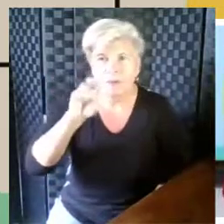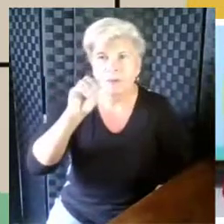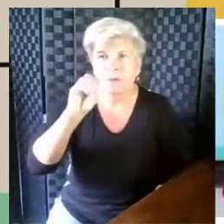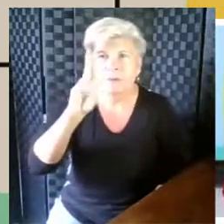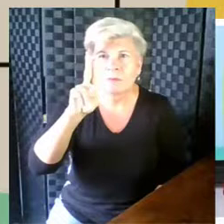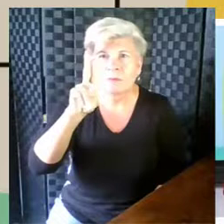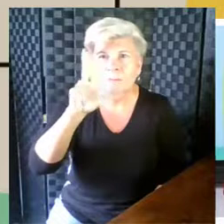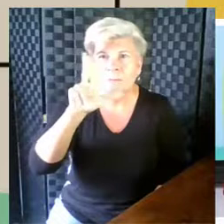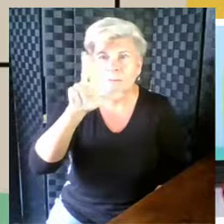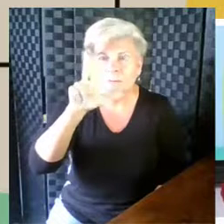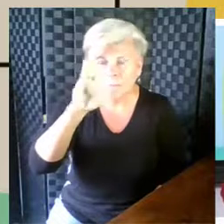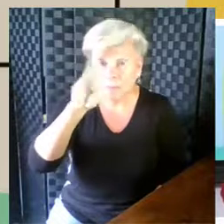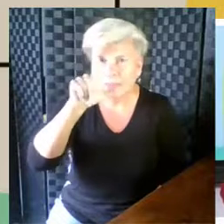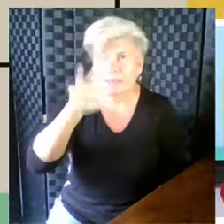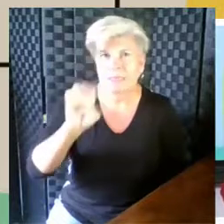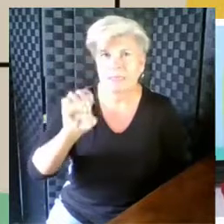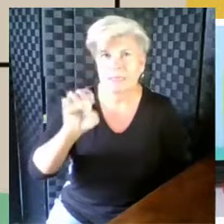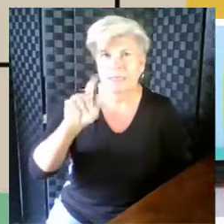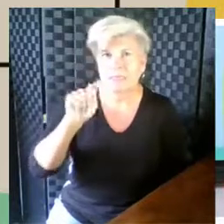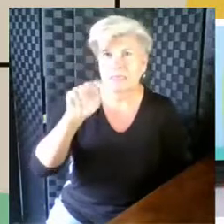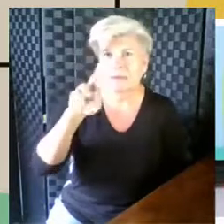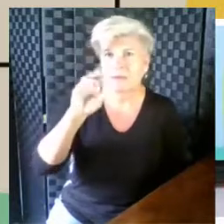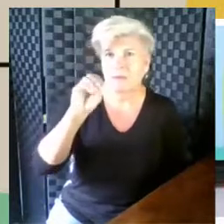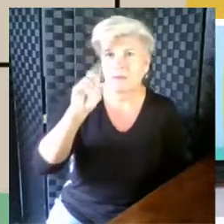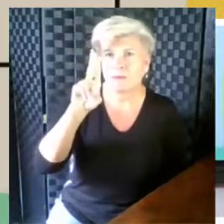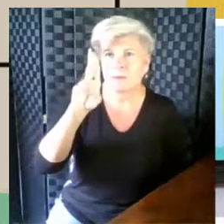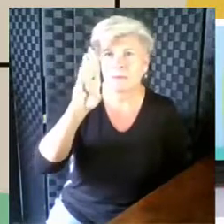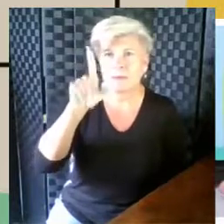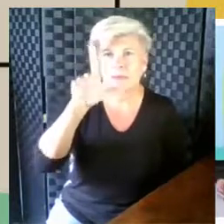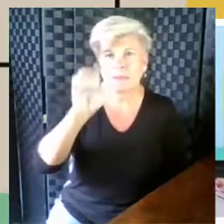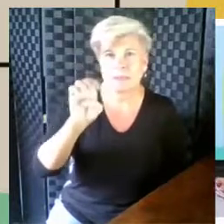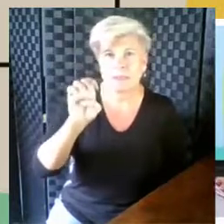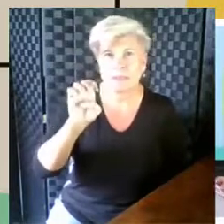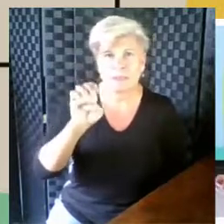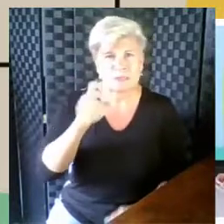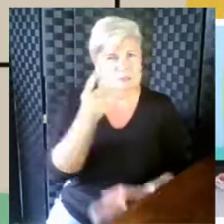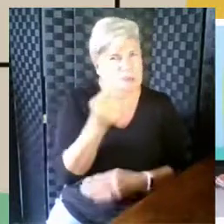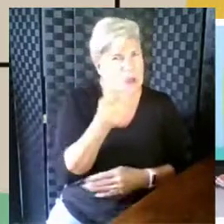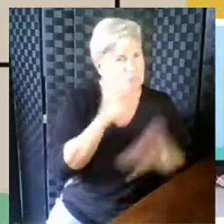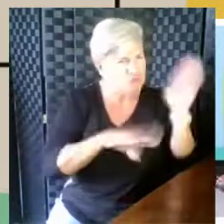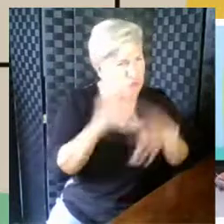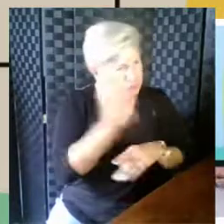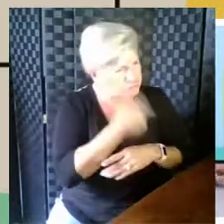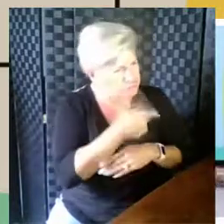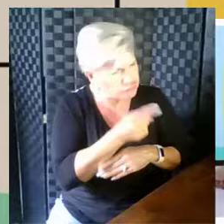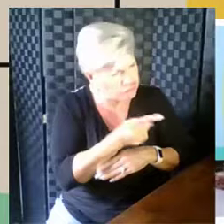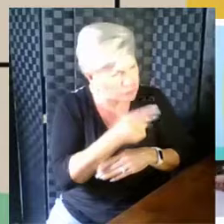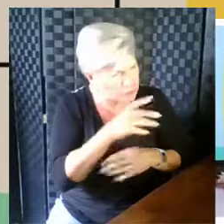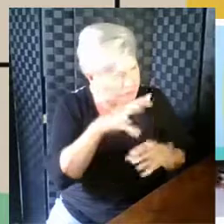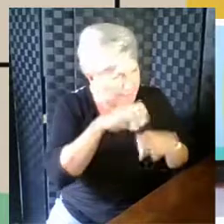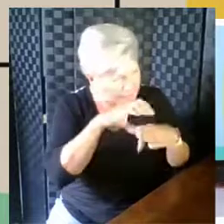Trouble. The dog was in trouble for chewing on the shoe. Trouble.